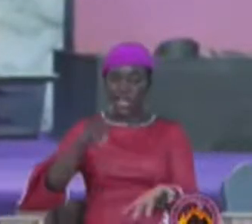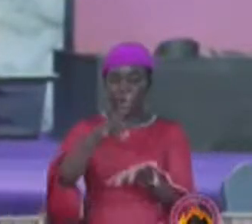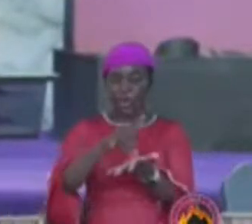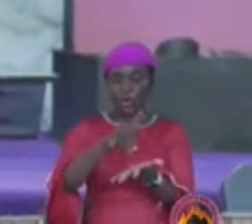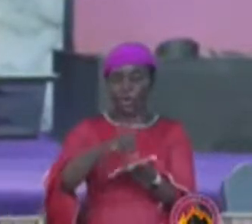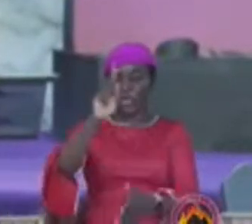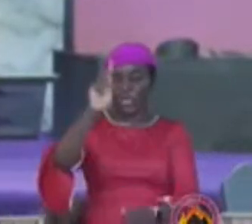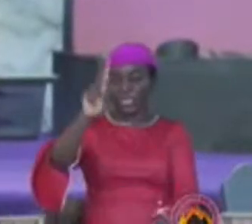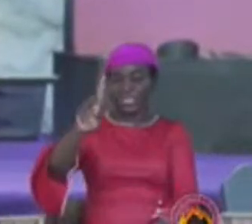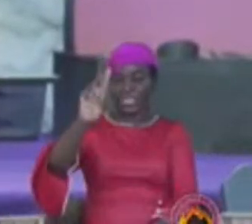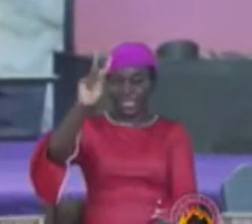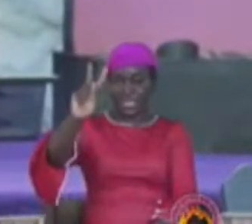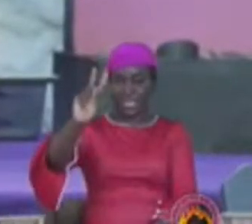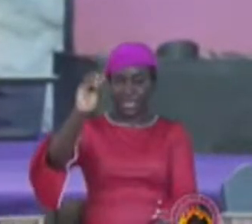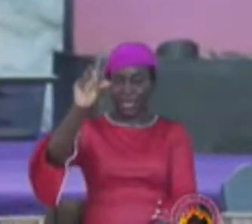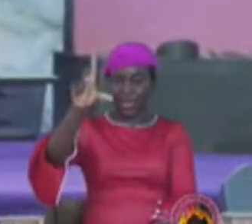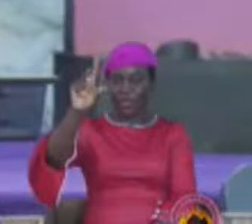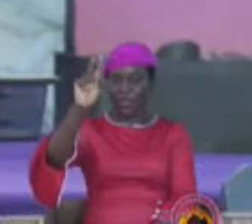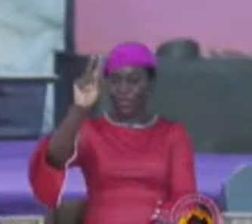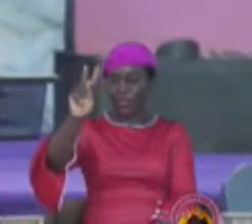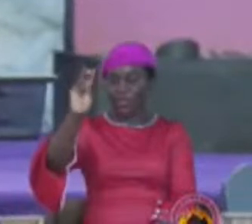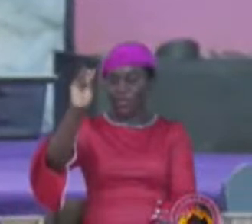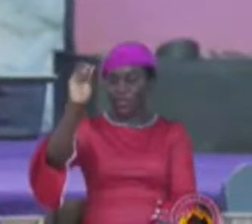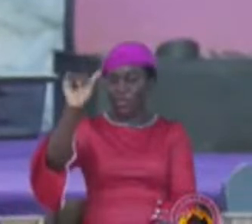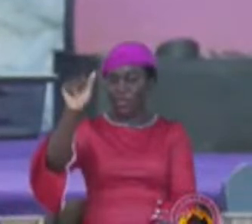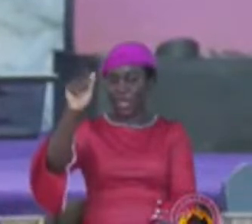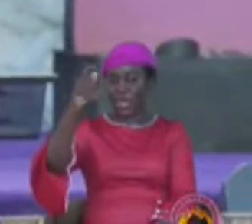the Jehovah Self Mountain of Fire Miracle Ministries